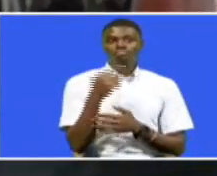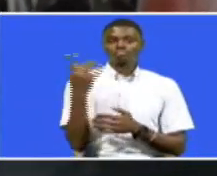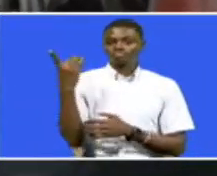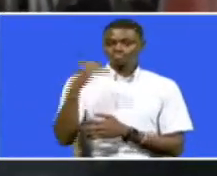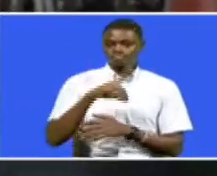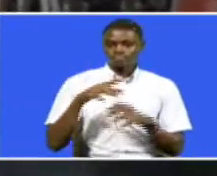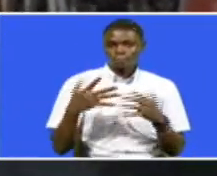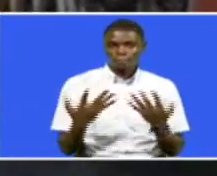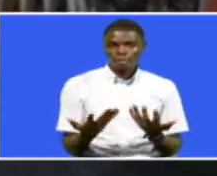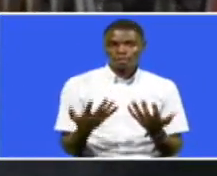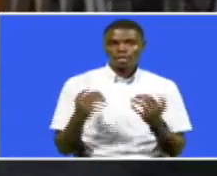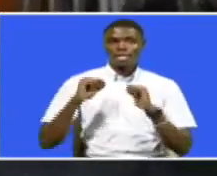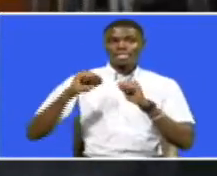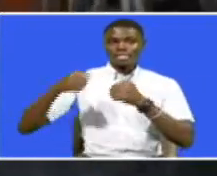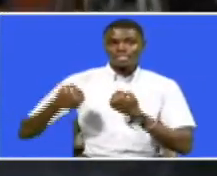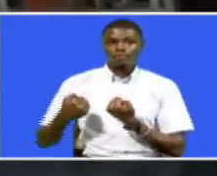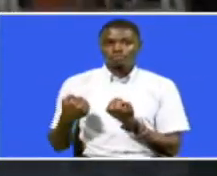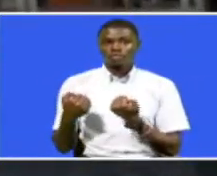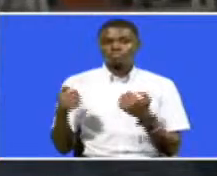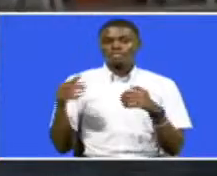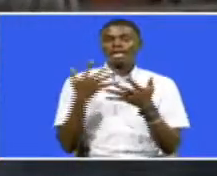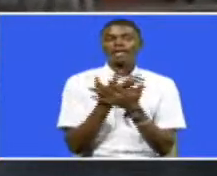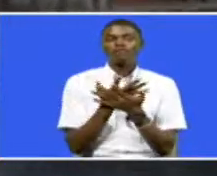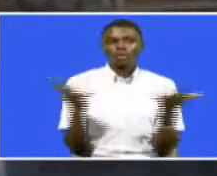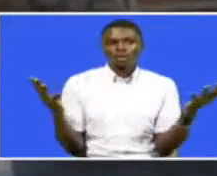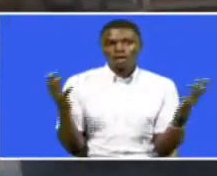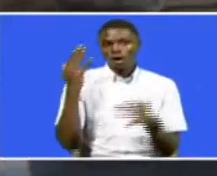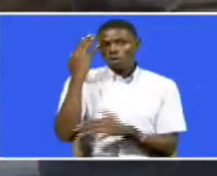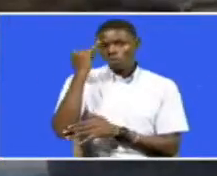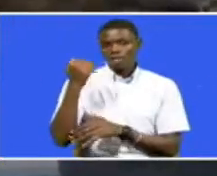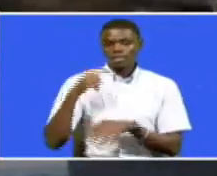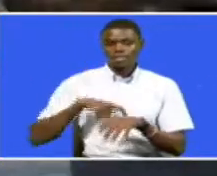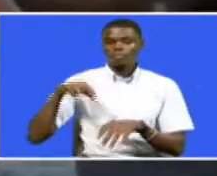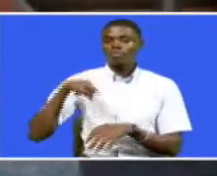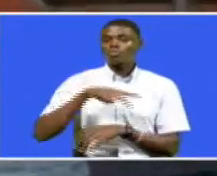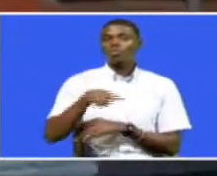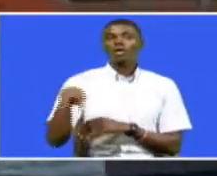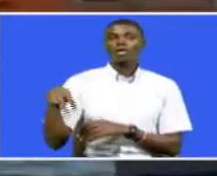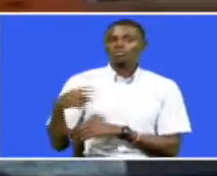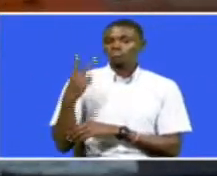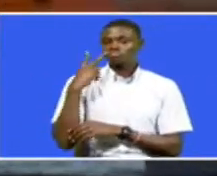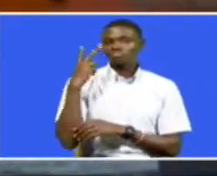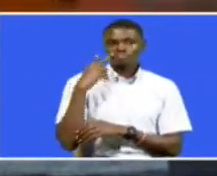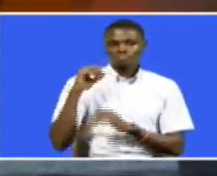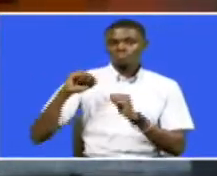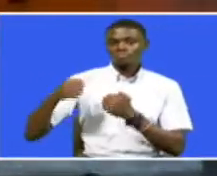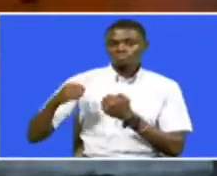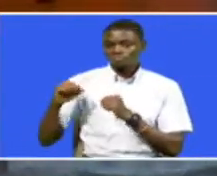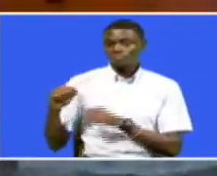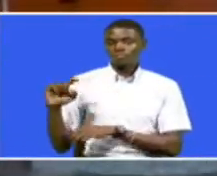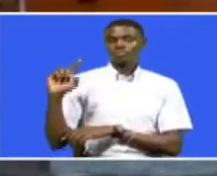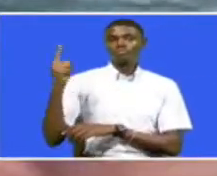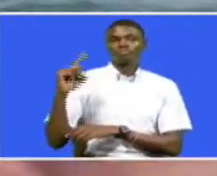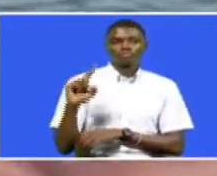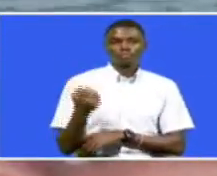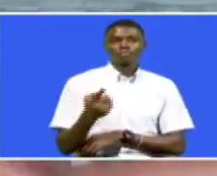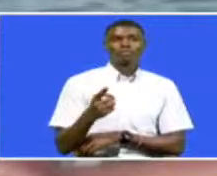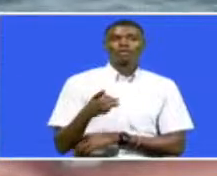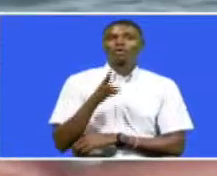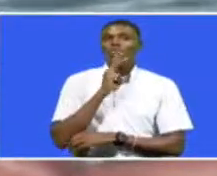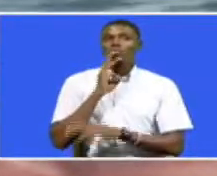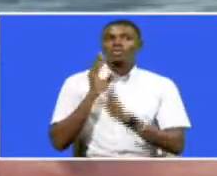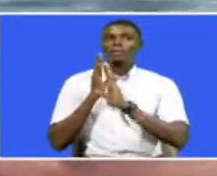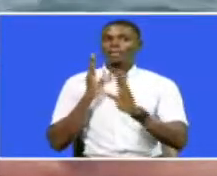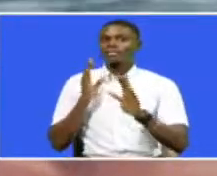designed, it's safety everywhere. Because as you walk around here, you'll always see it's safety first. So water bus vessels